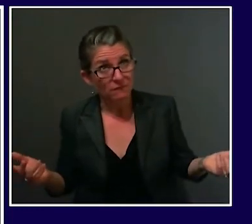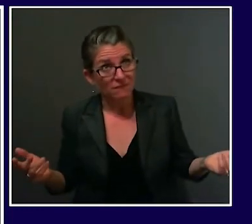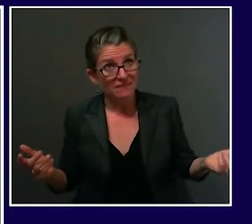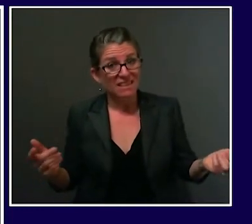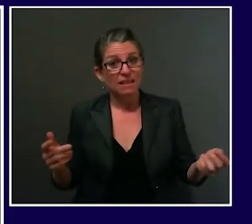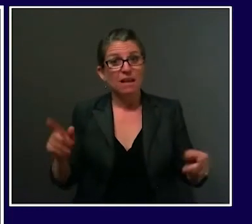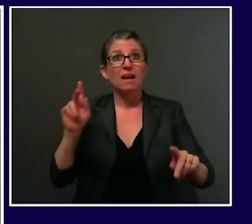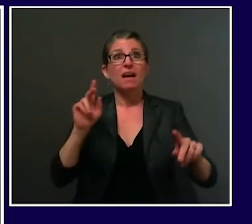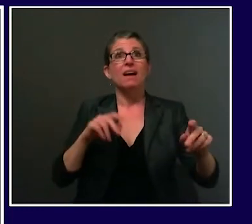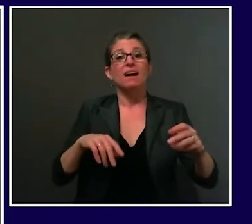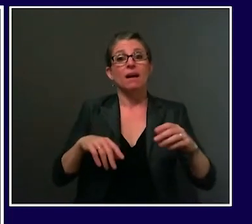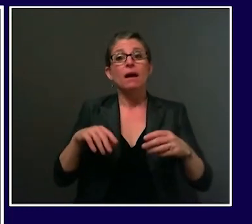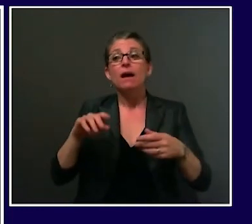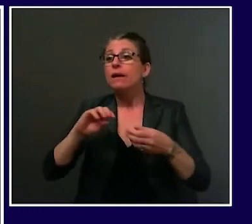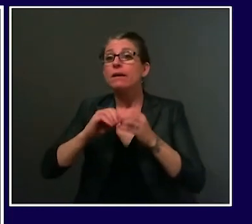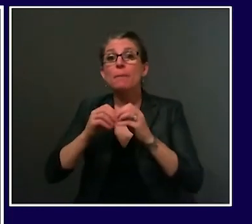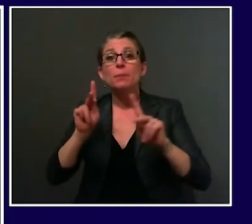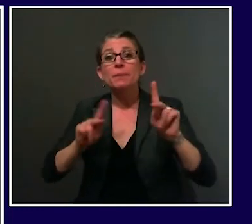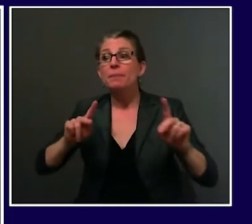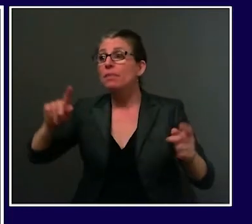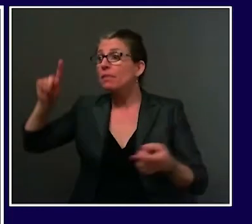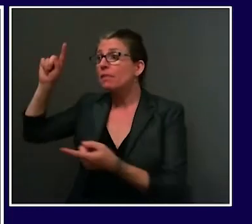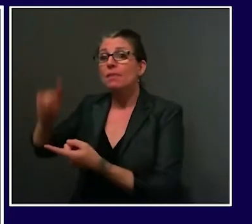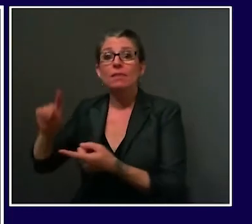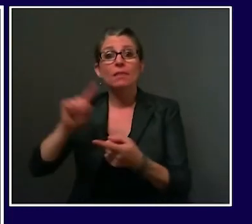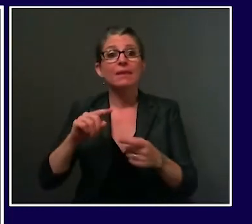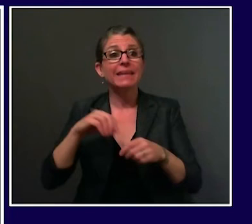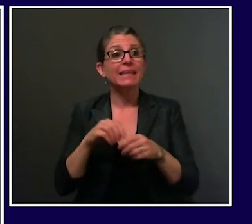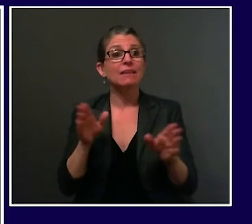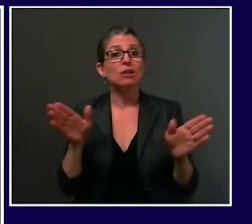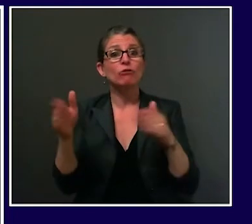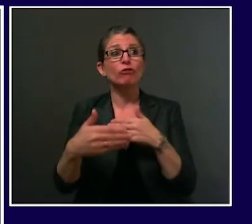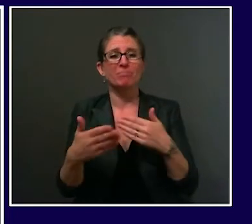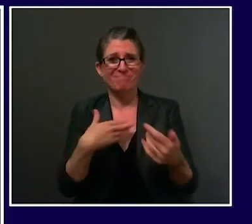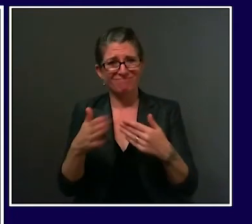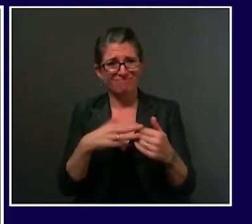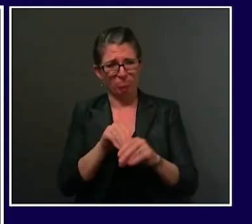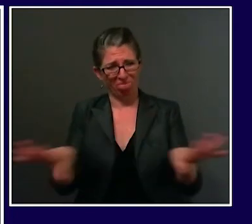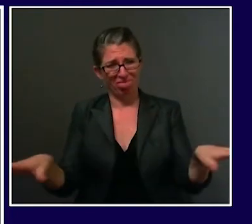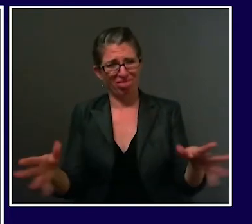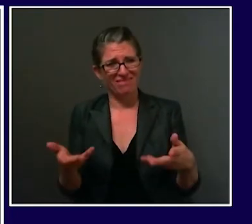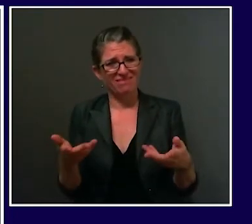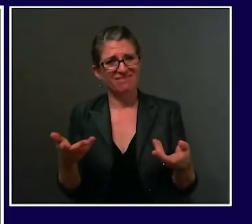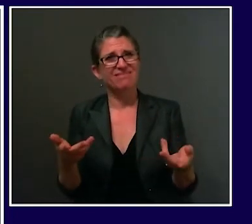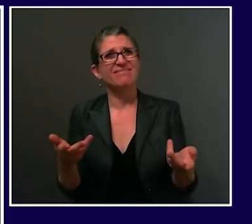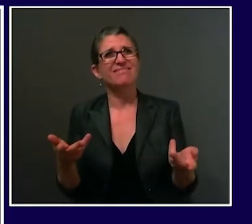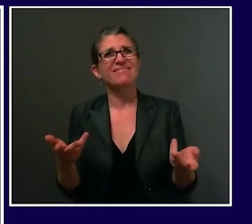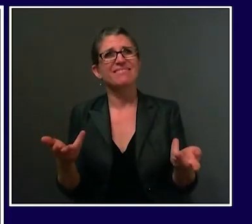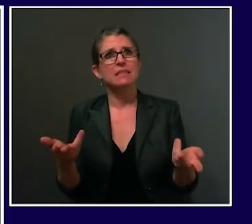great data that shines a light on what the safe answer to that question is. What there